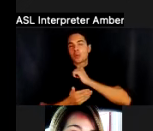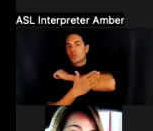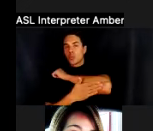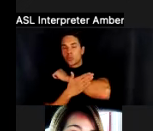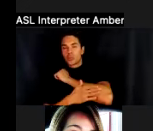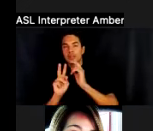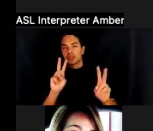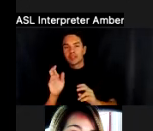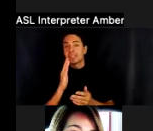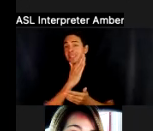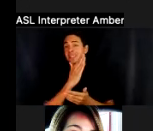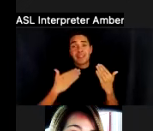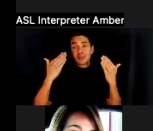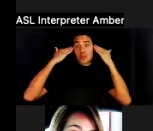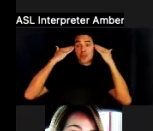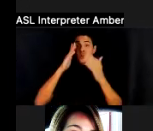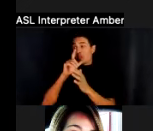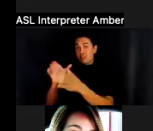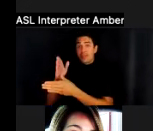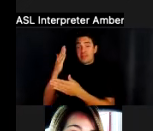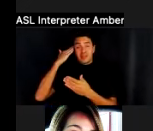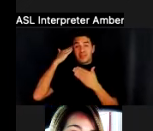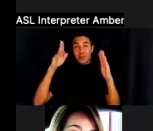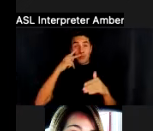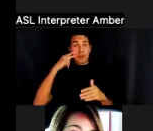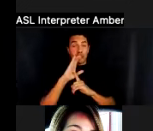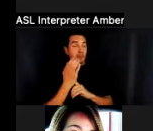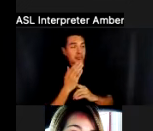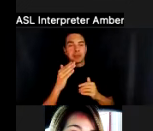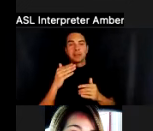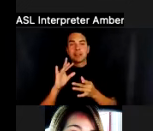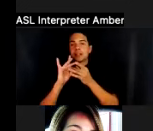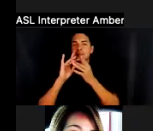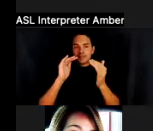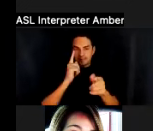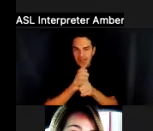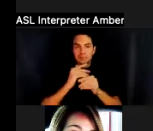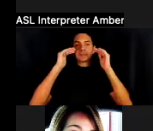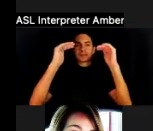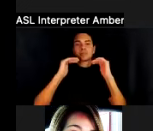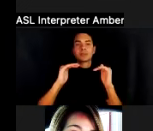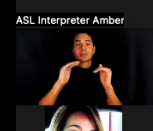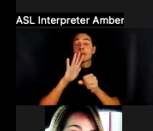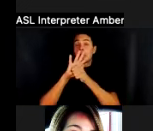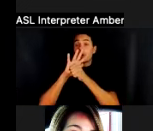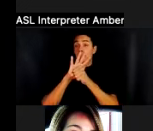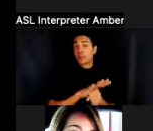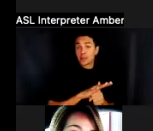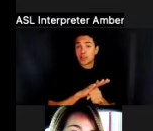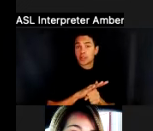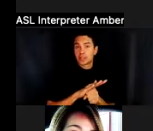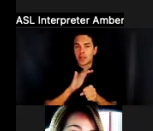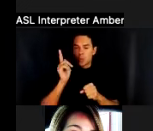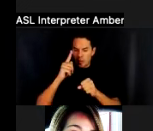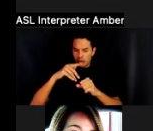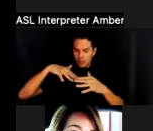don't know our culture, connecting oppression to the root cause of violence, which we've talked about, oppression and the